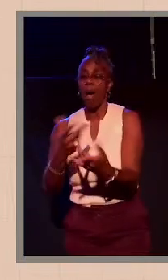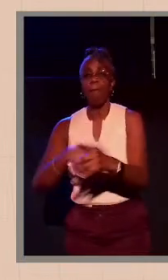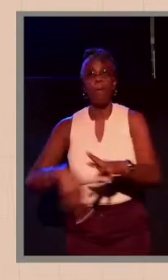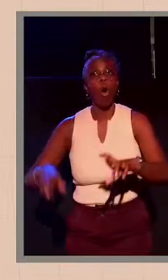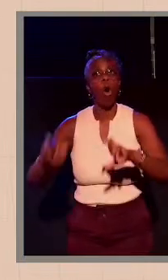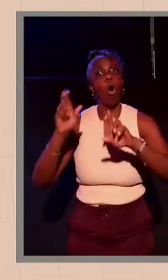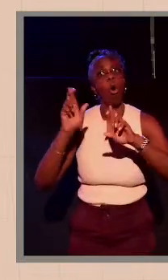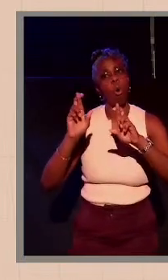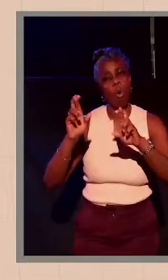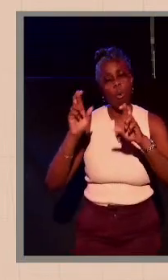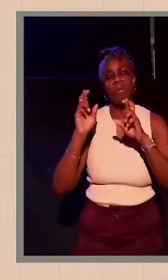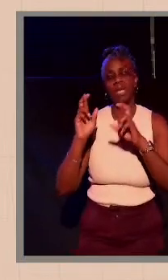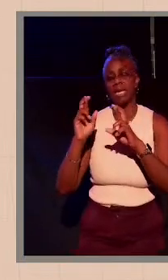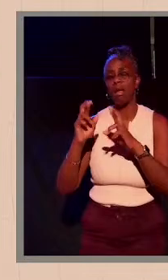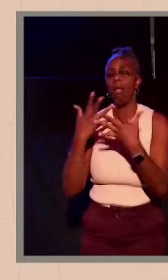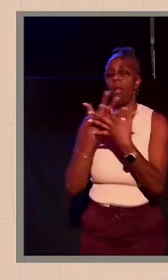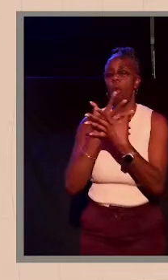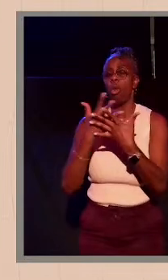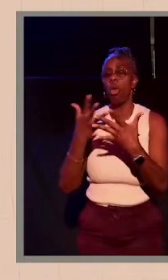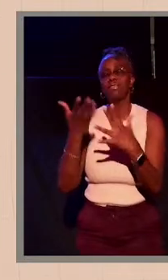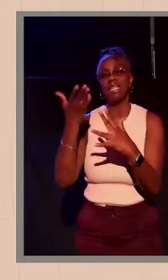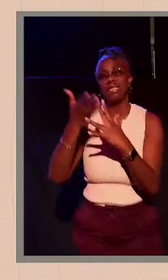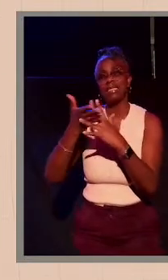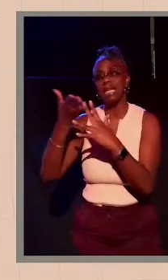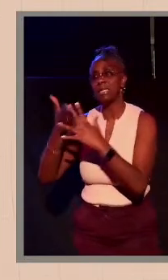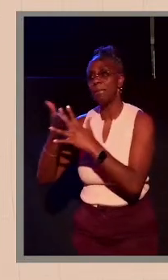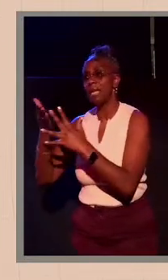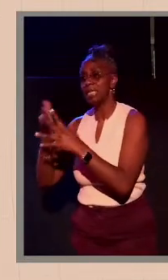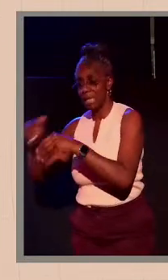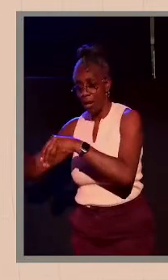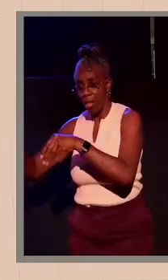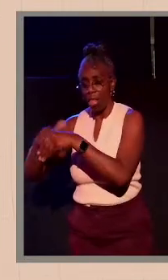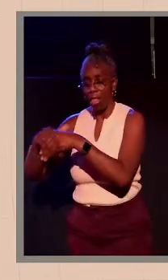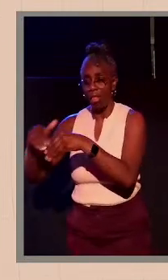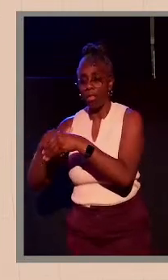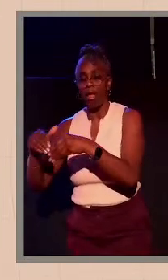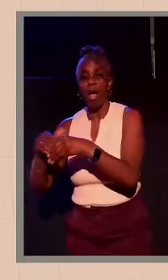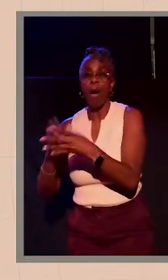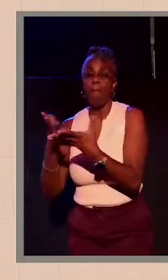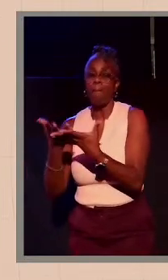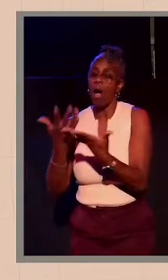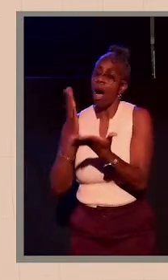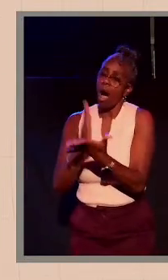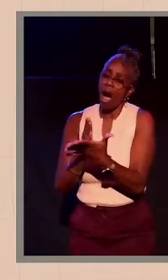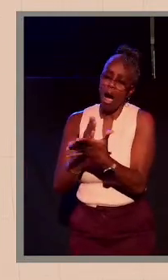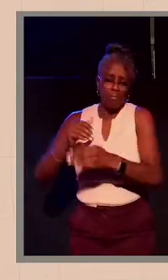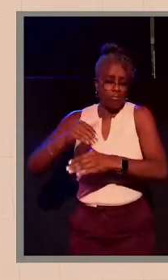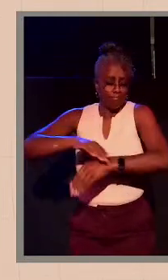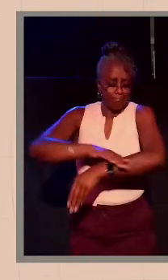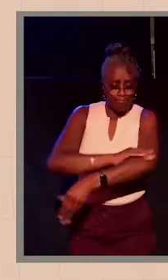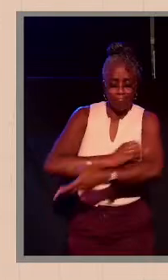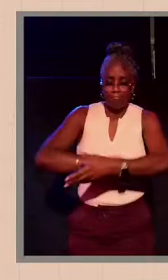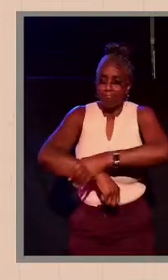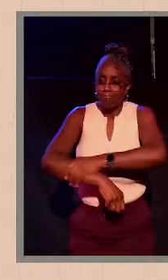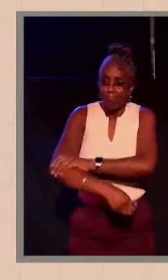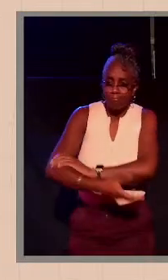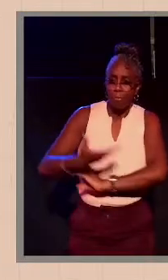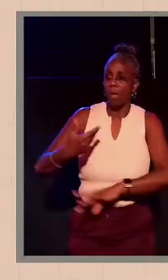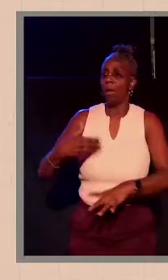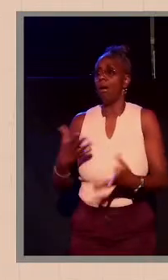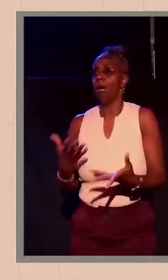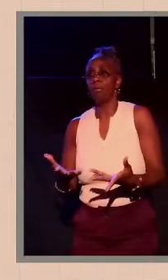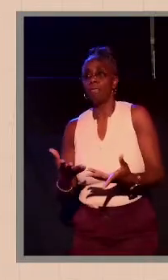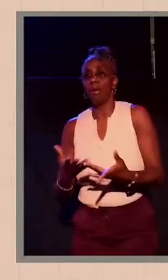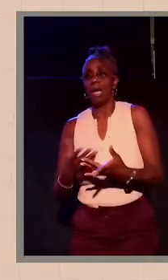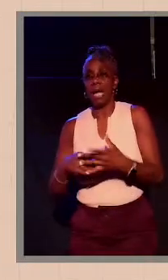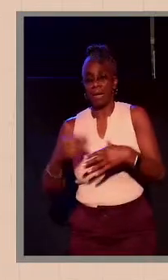I know that they added a lot of accessibility in the last release. That was a huge amount of work they did in version